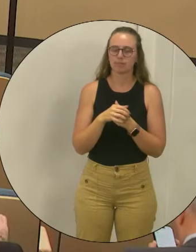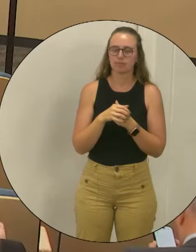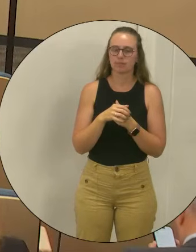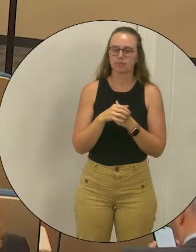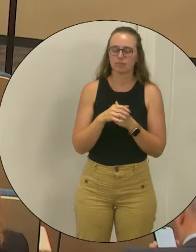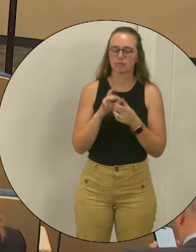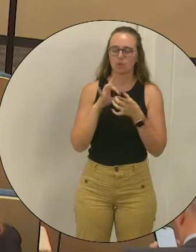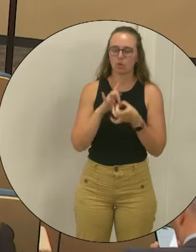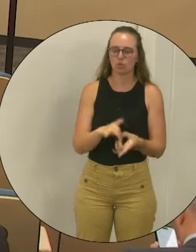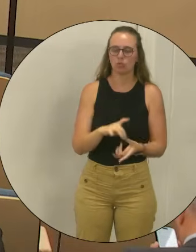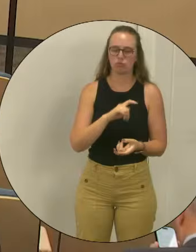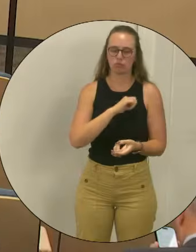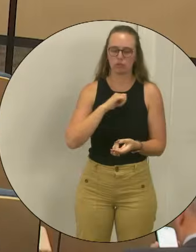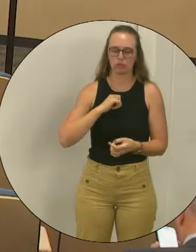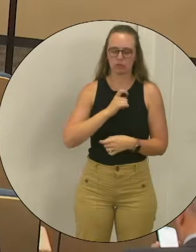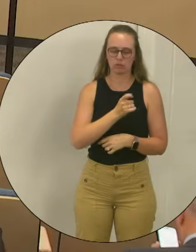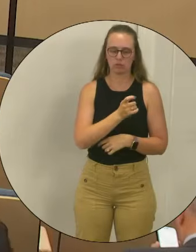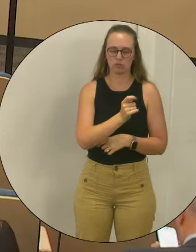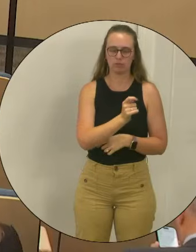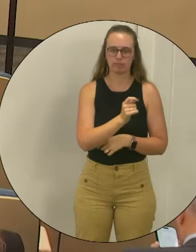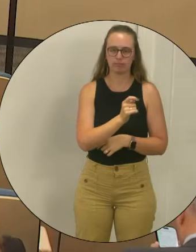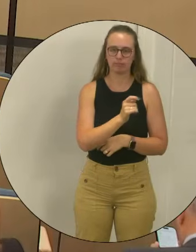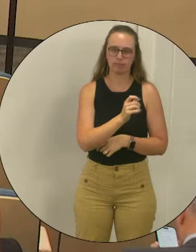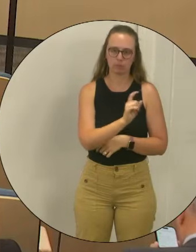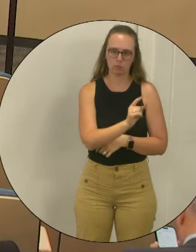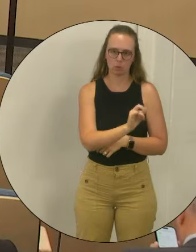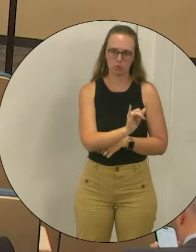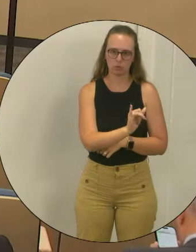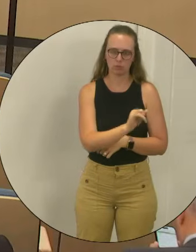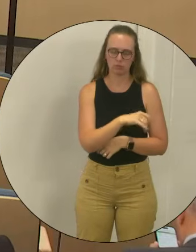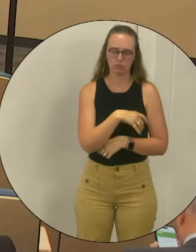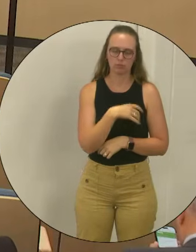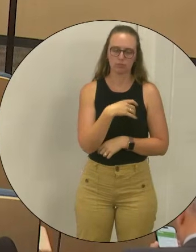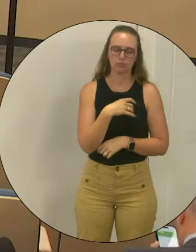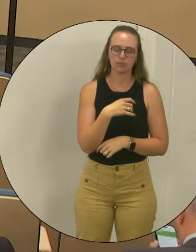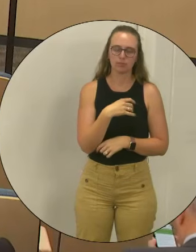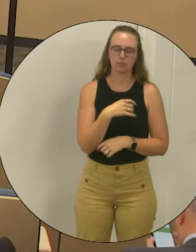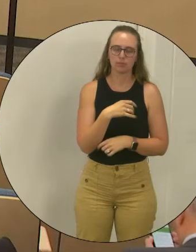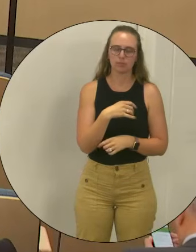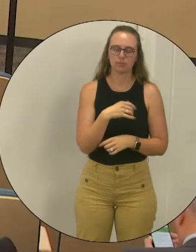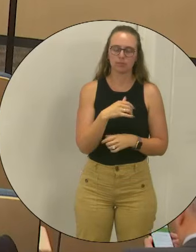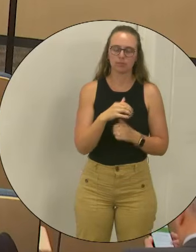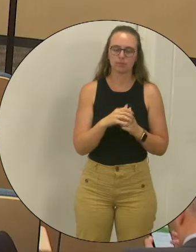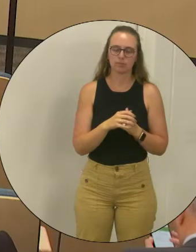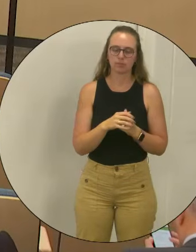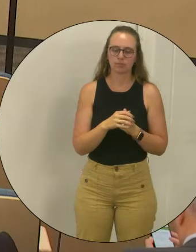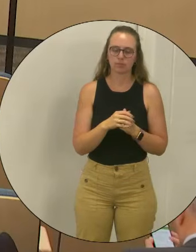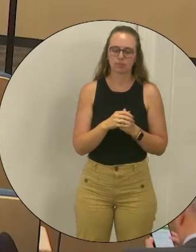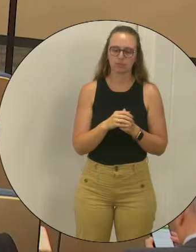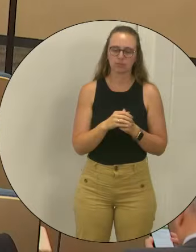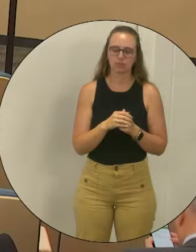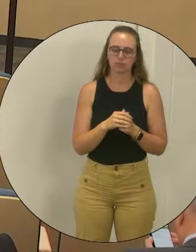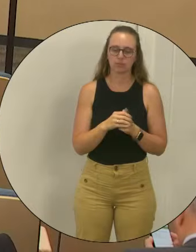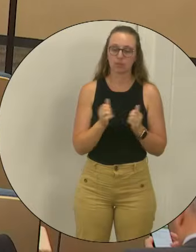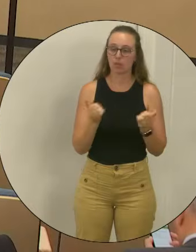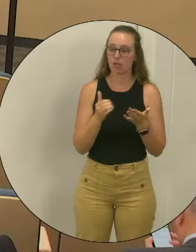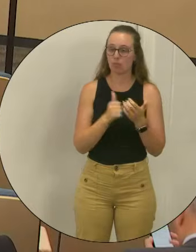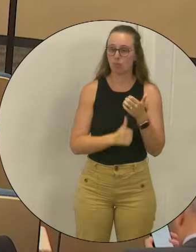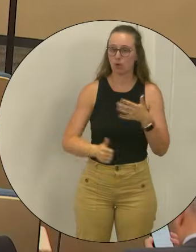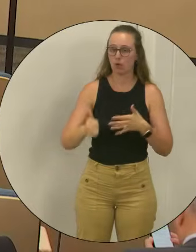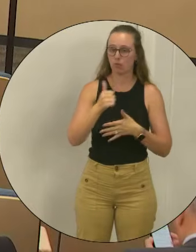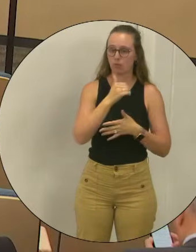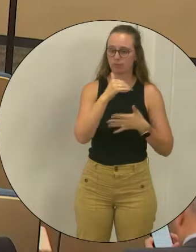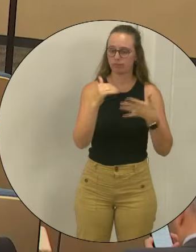on what Trustee Zamora was saying too. So are any of these, as far as we know right now, ones that we think